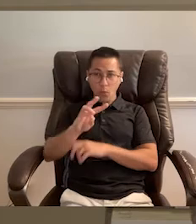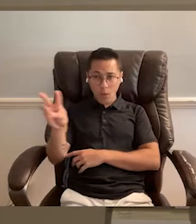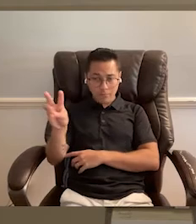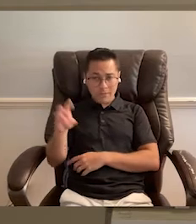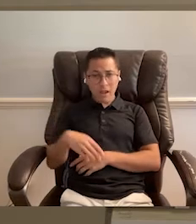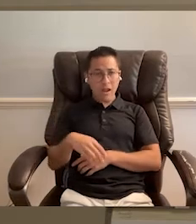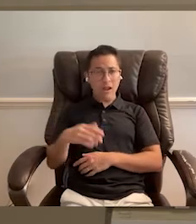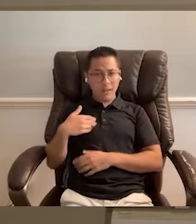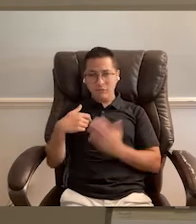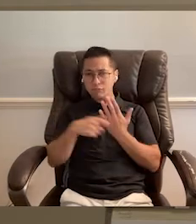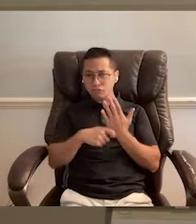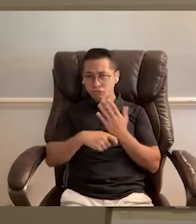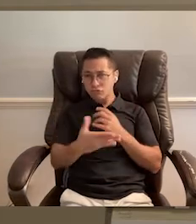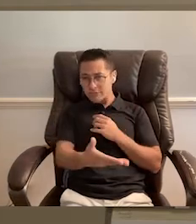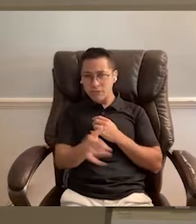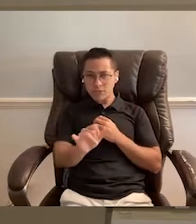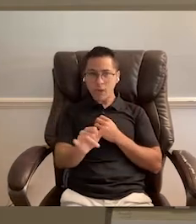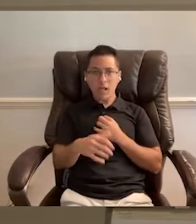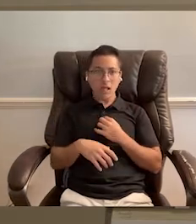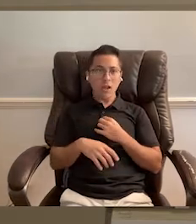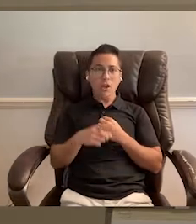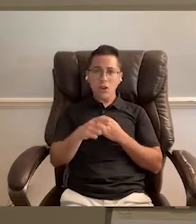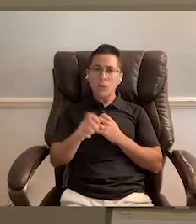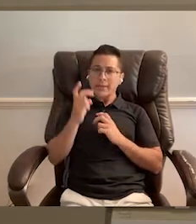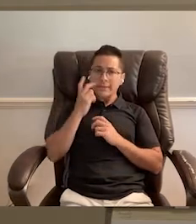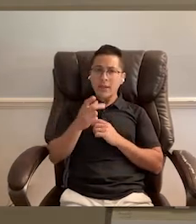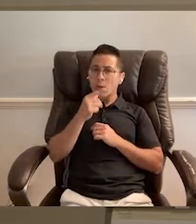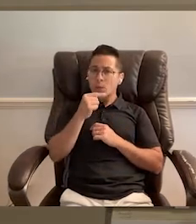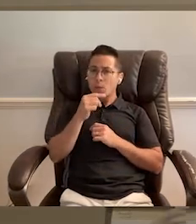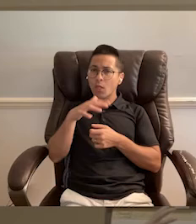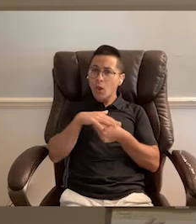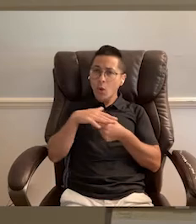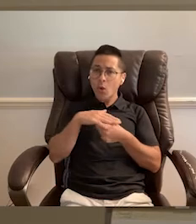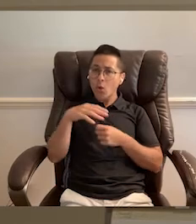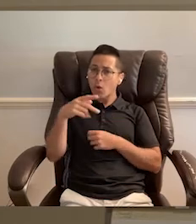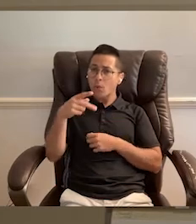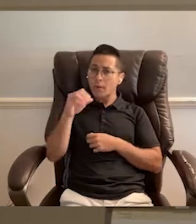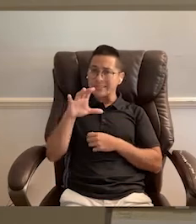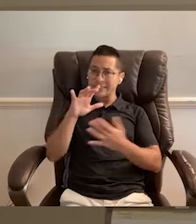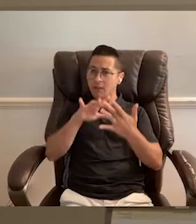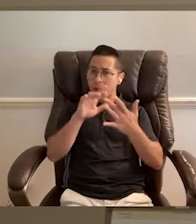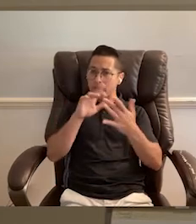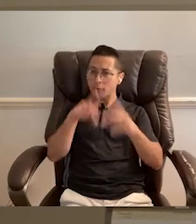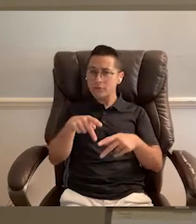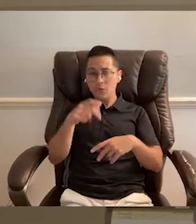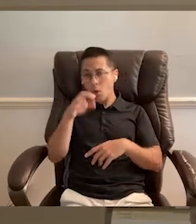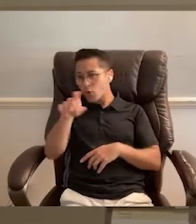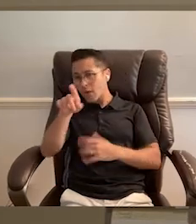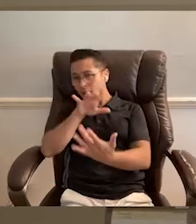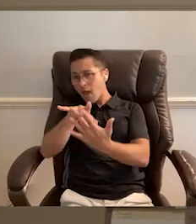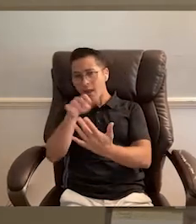to be customized, we have fabrication facility students to work on. And then if there's something that's not available at